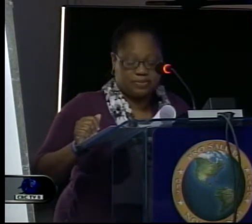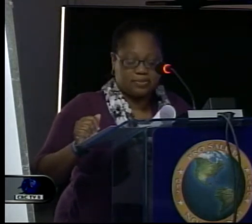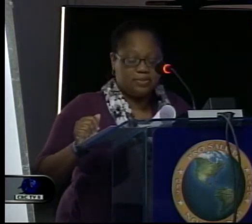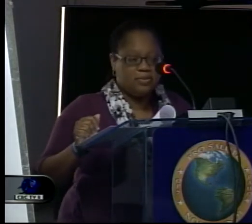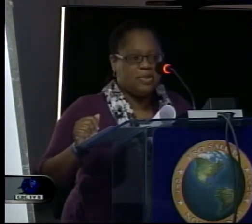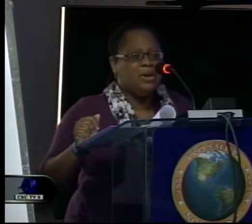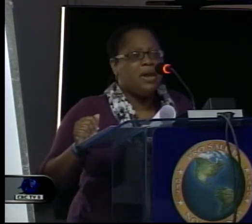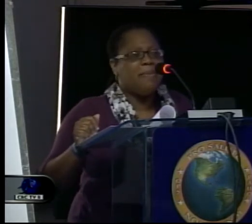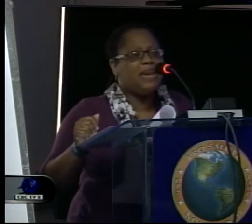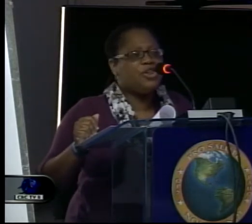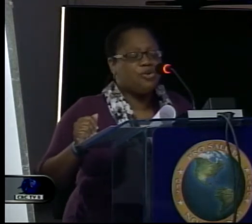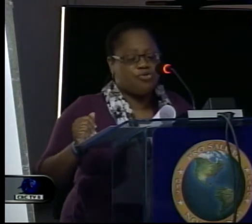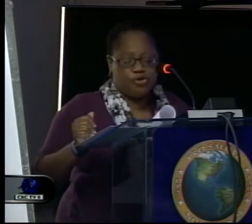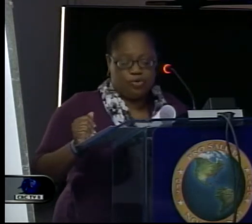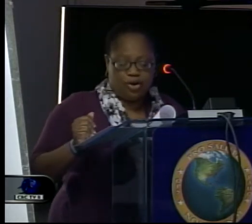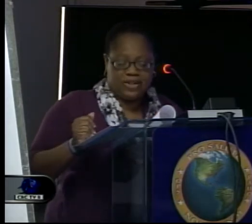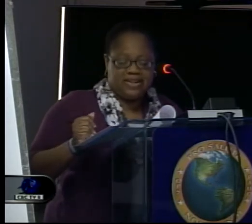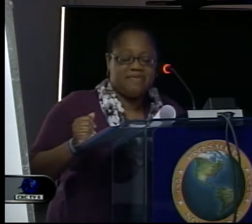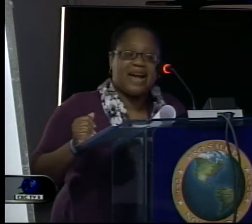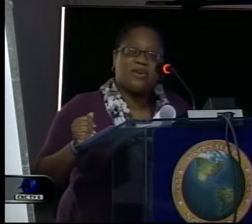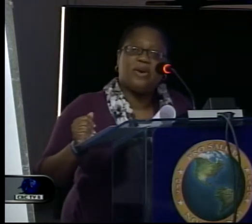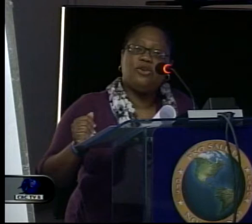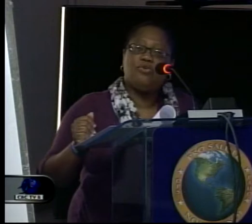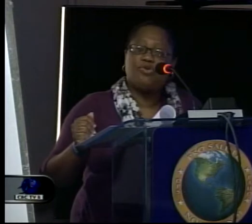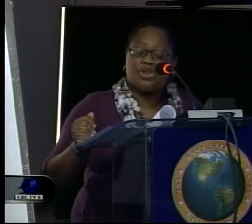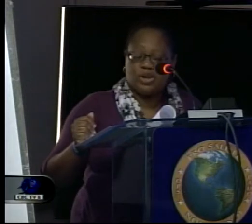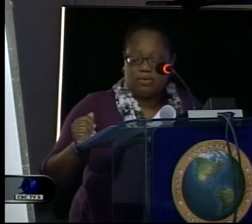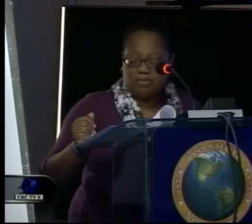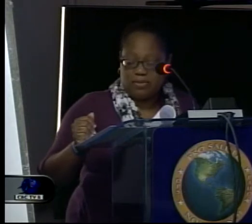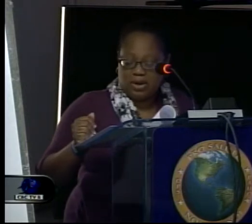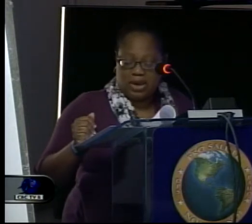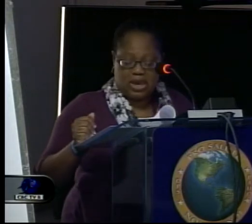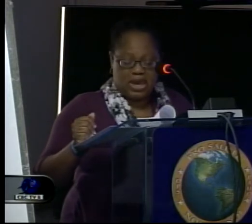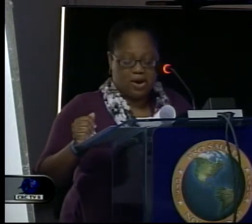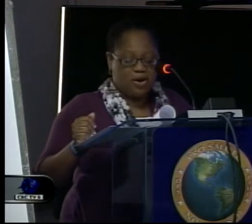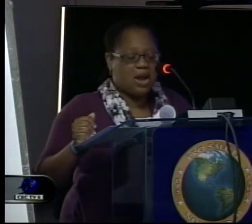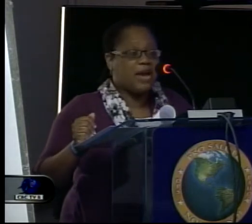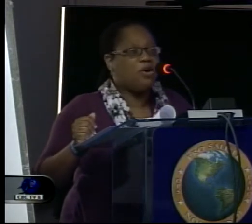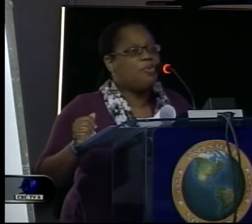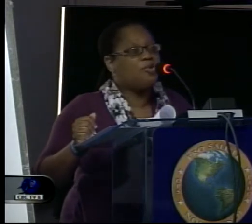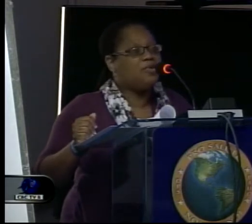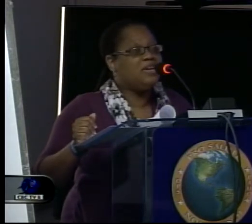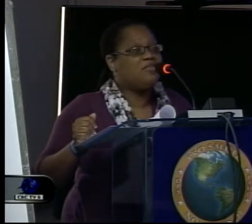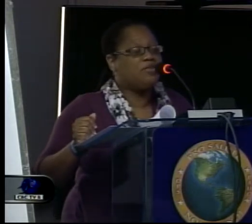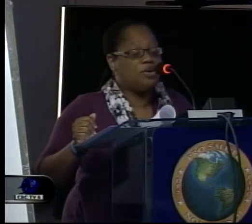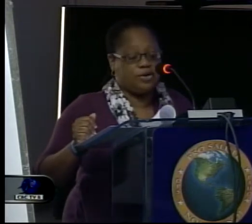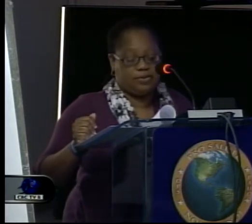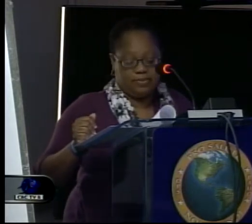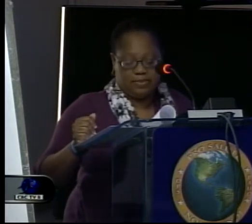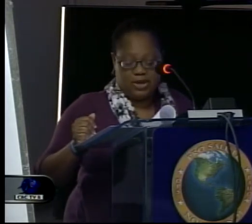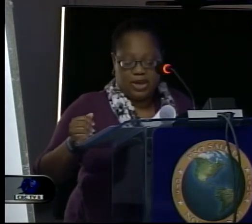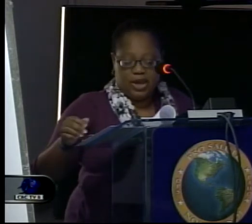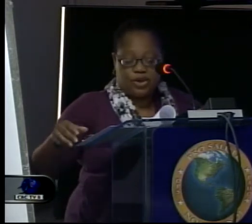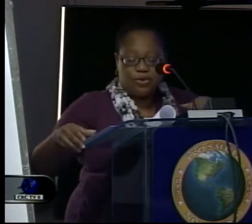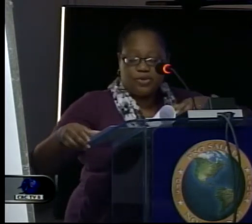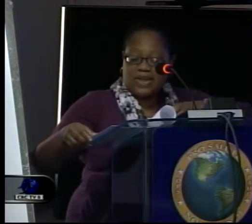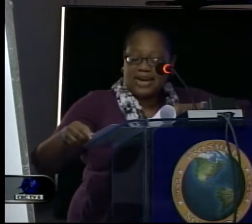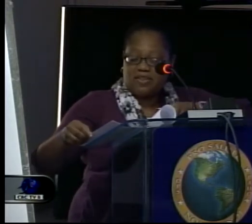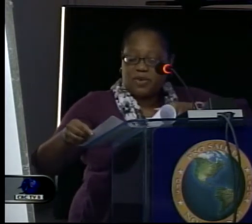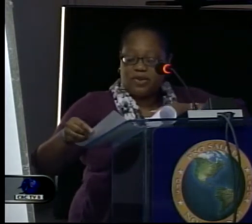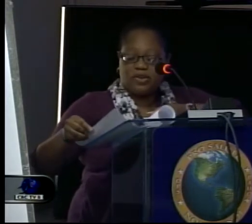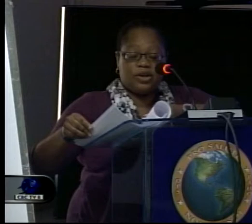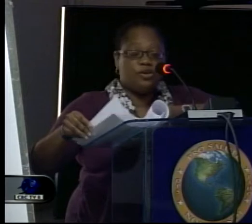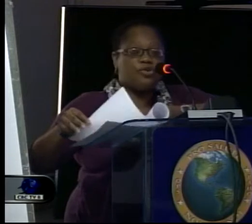orientation. Many children do not receive adequate nutrition, care, and opportunities to learn. Children